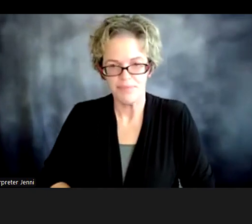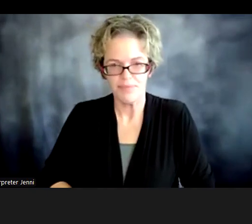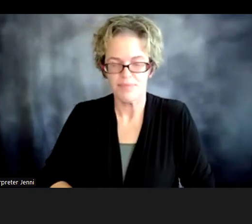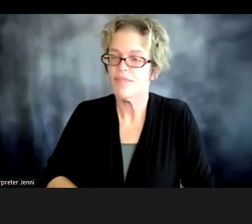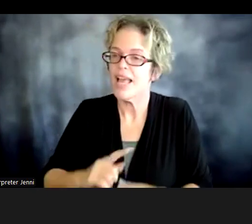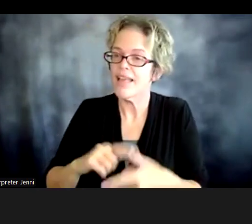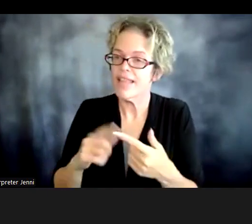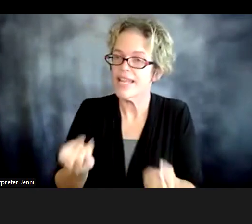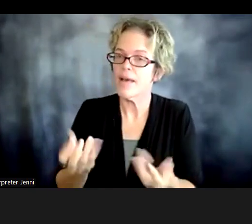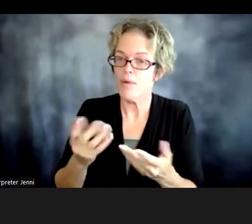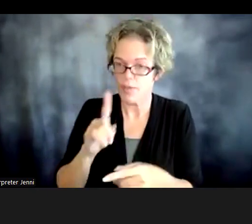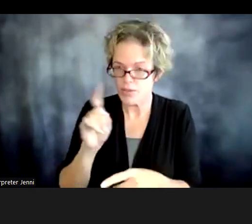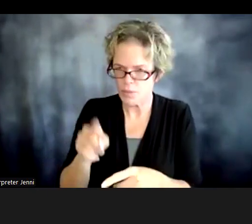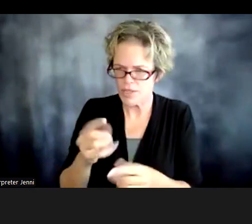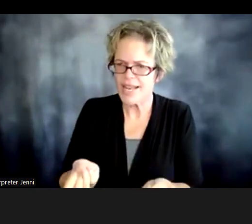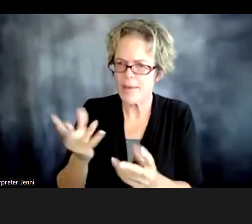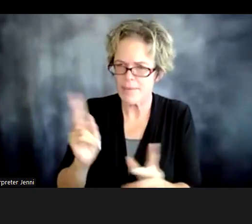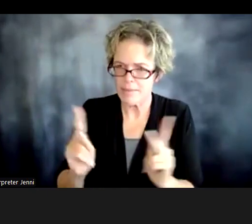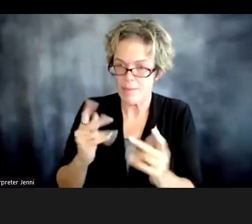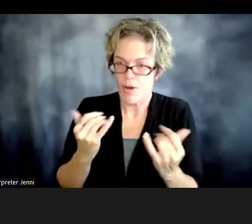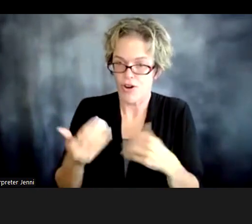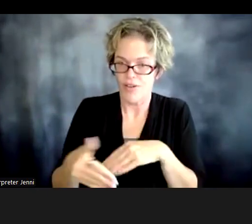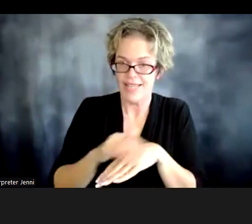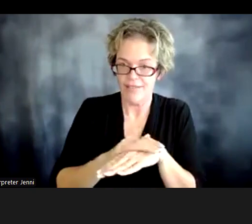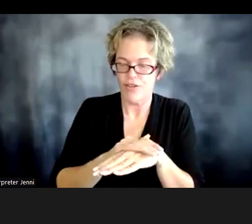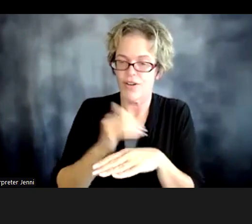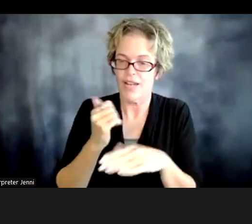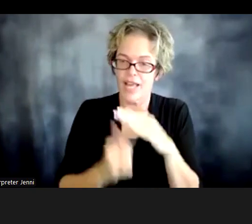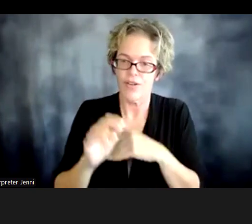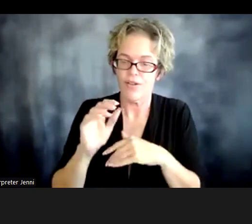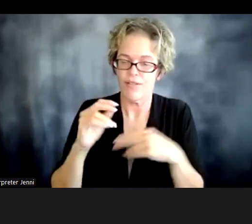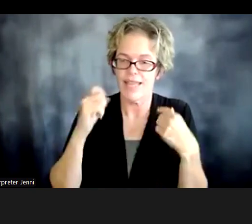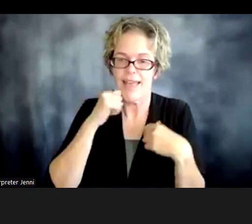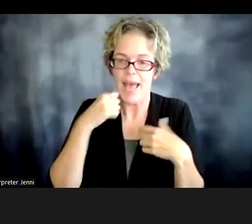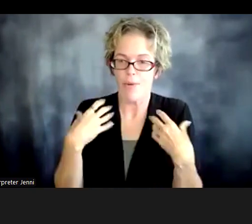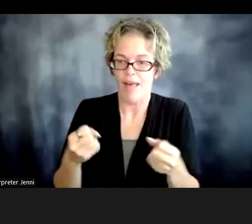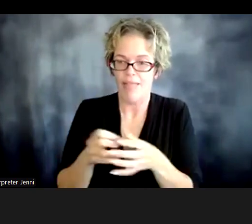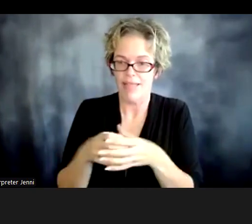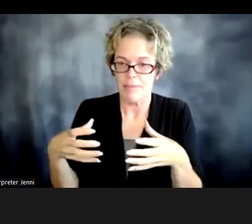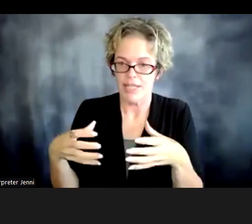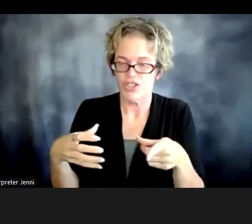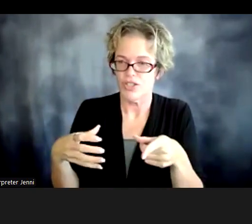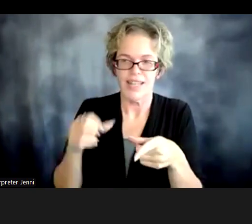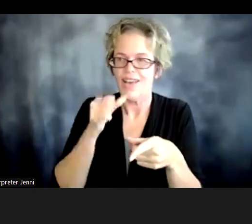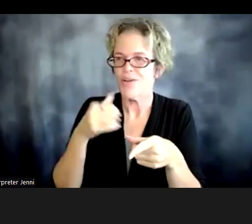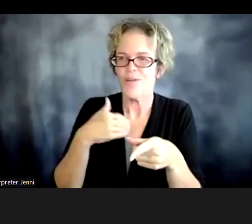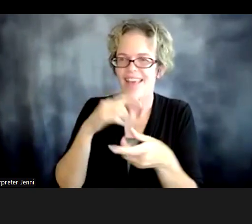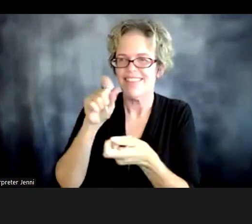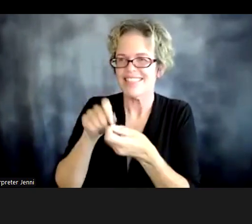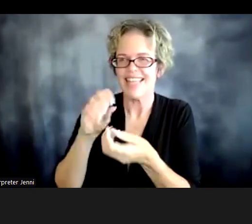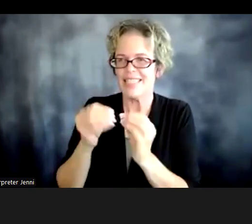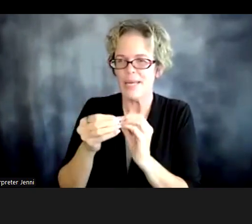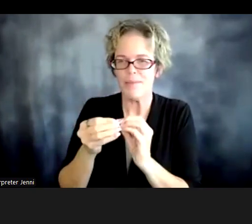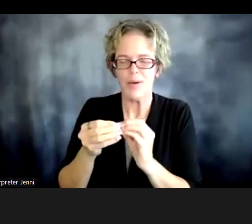And then there's a question, how many people are currently covered in Apple Health expansion? I don't have the number off the top of my head and I don't really want